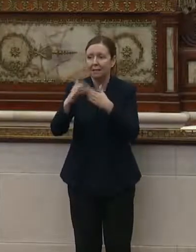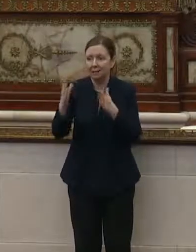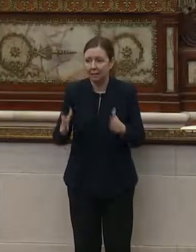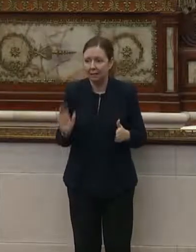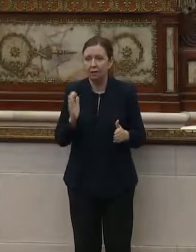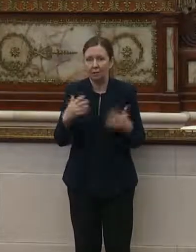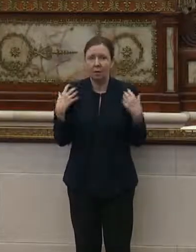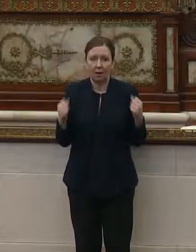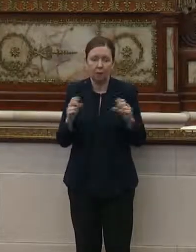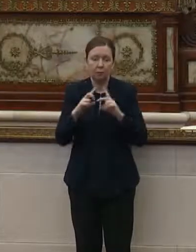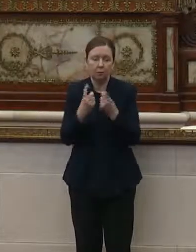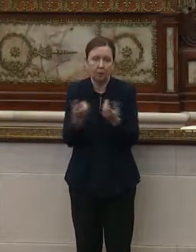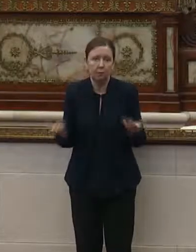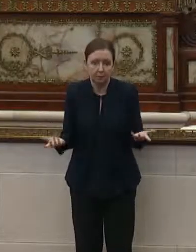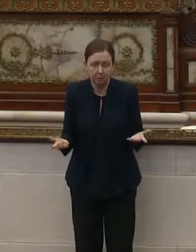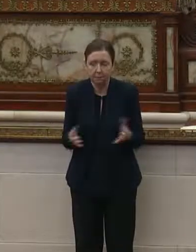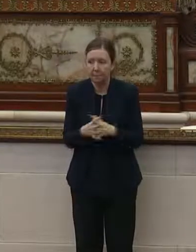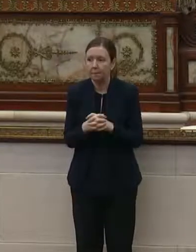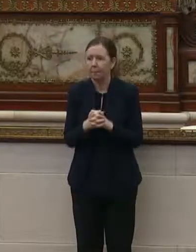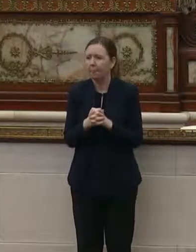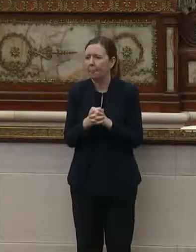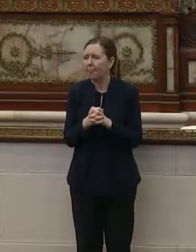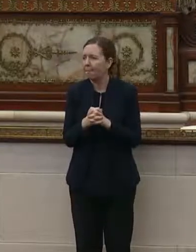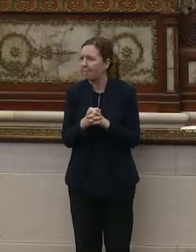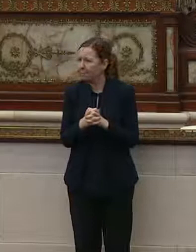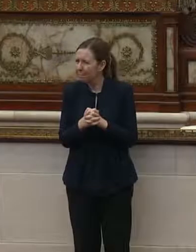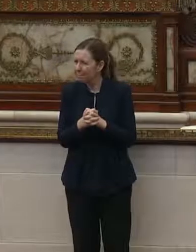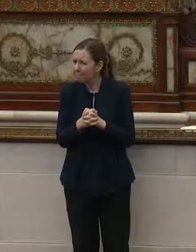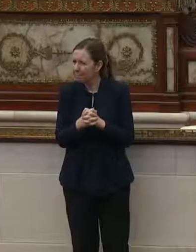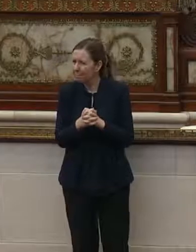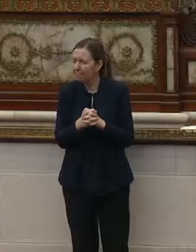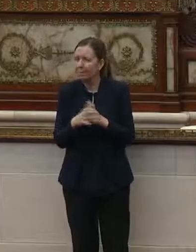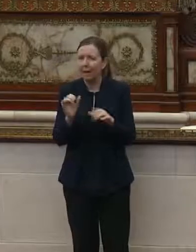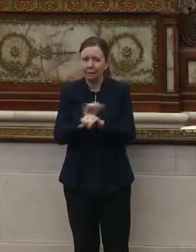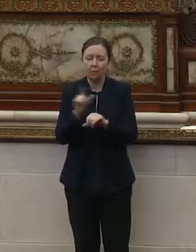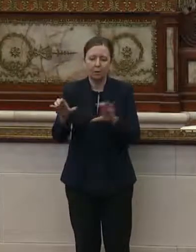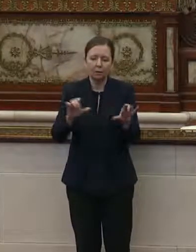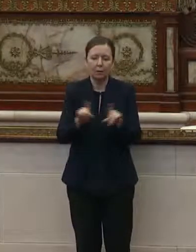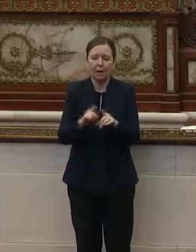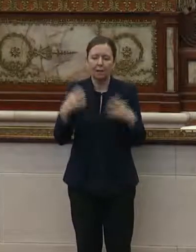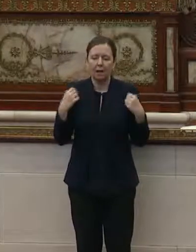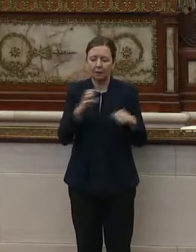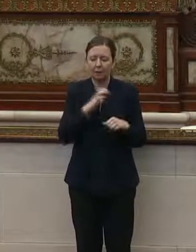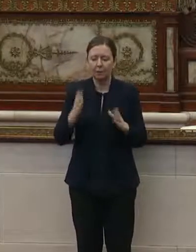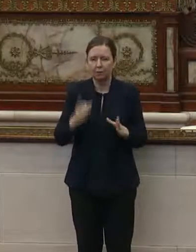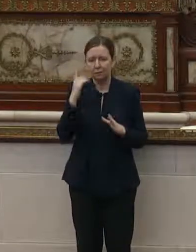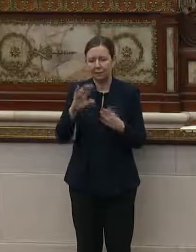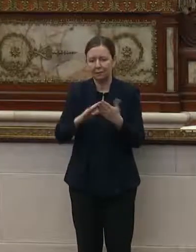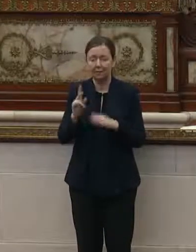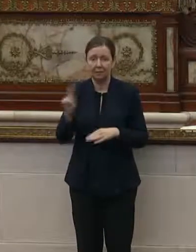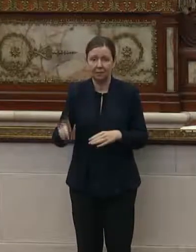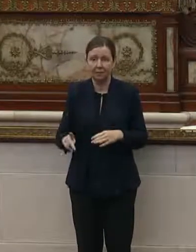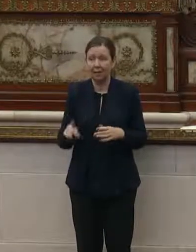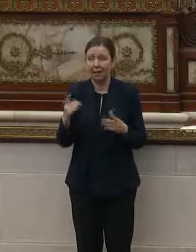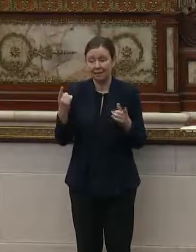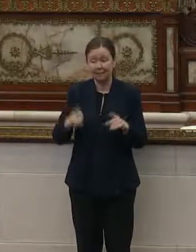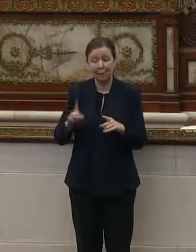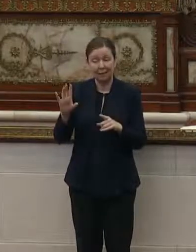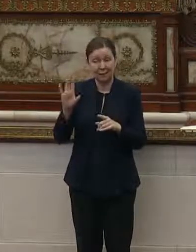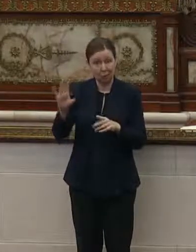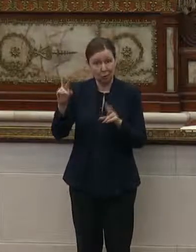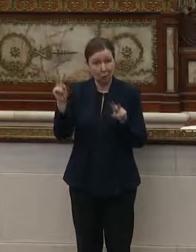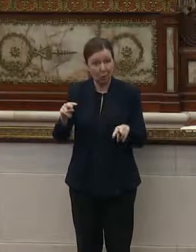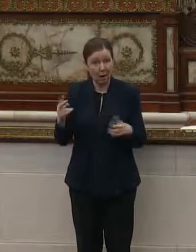our health, providing the work that you do as the health commissioner for the city of Philadelphia. And this happened under your watch. So